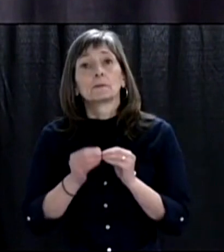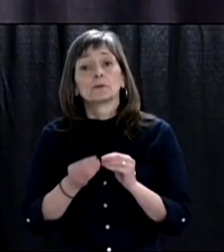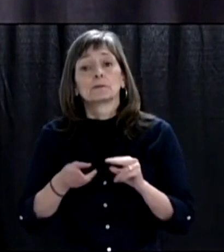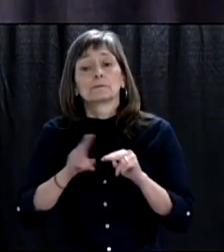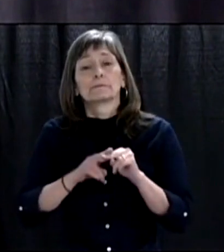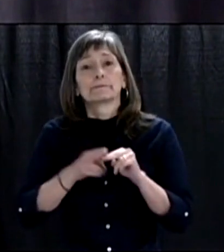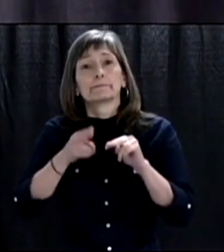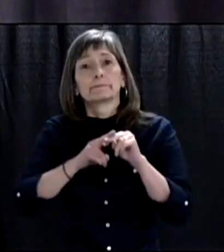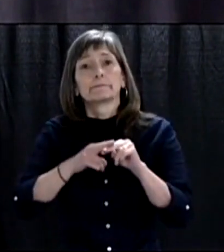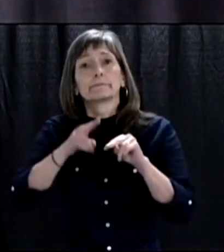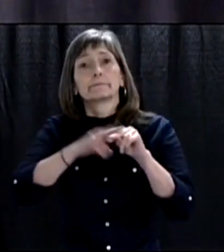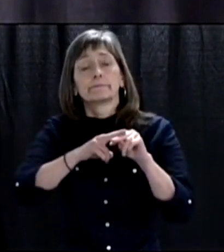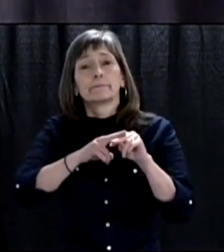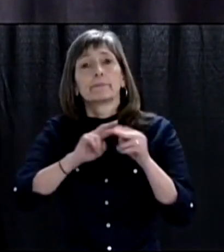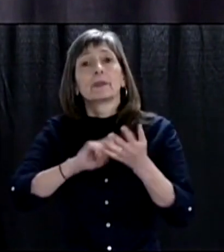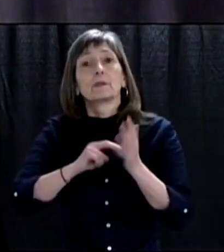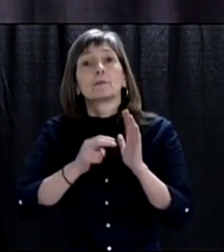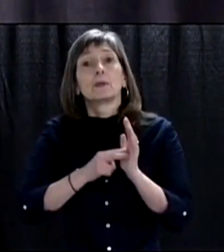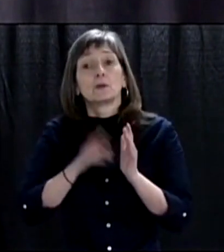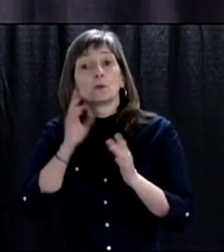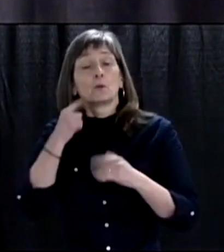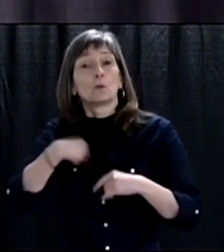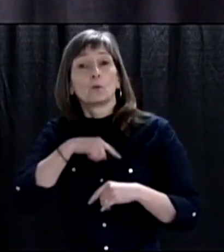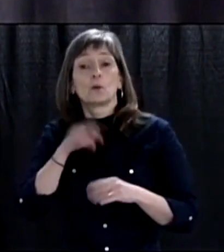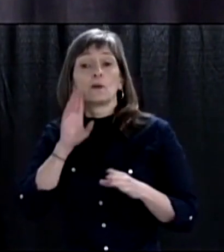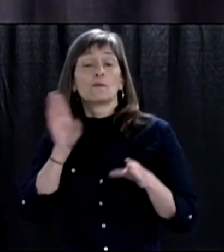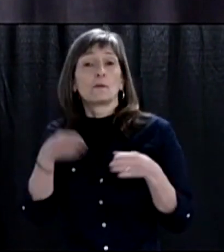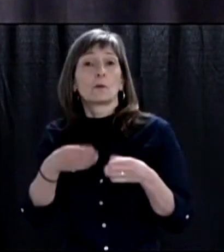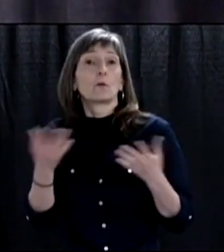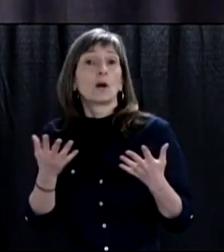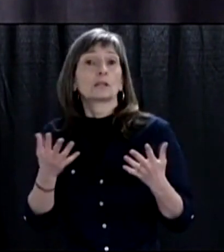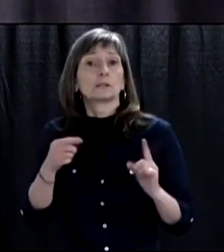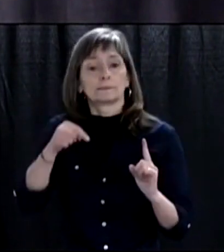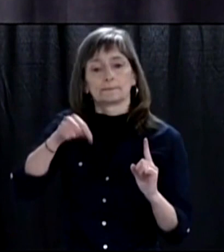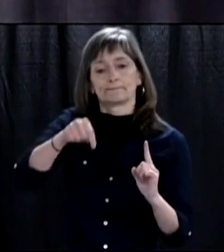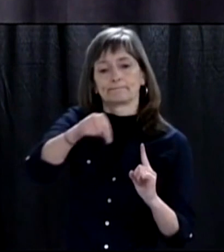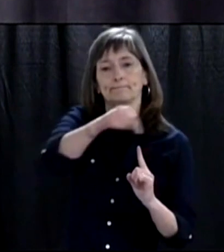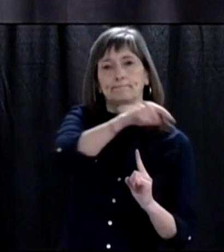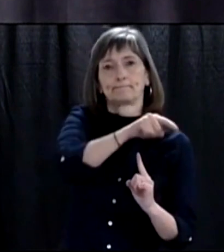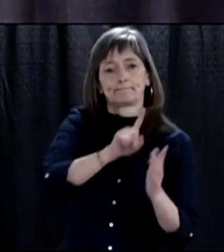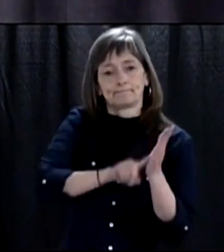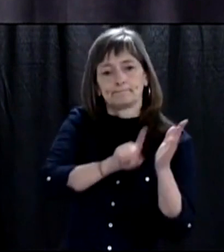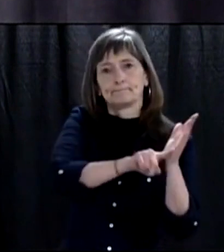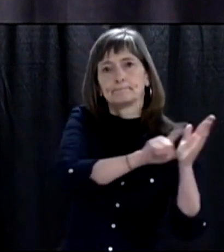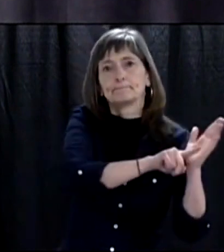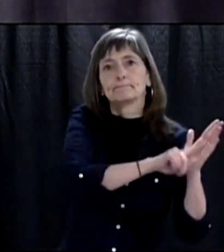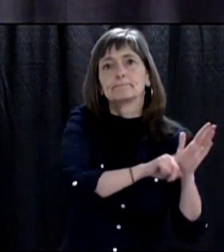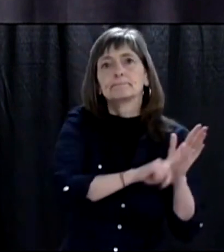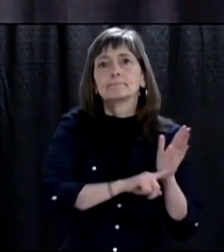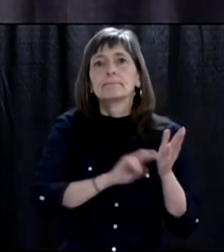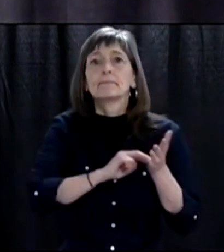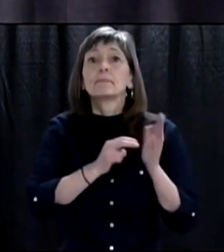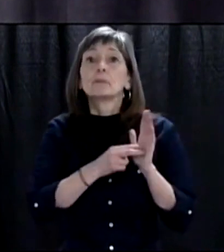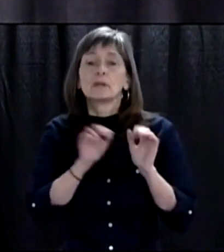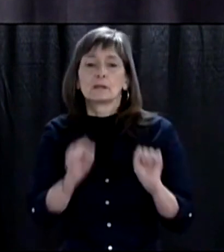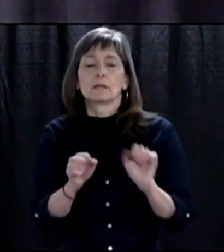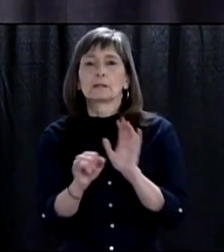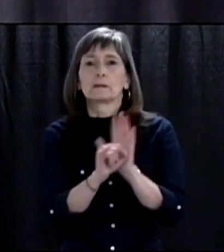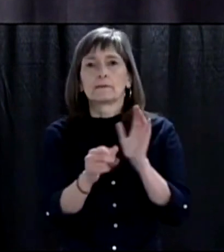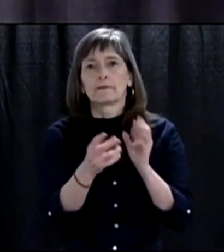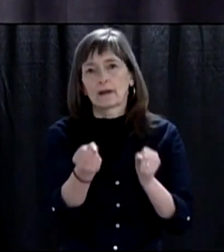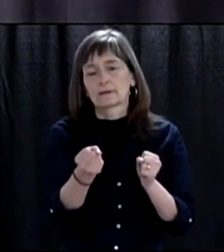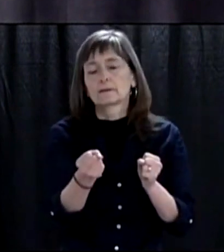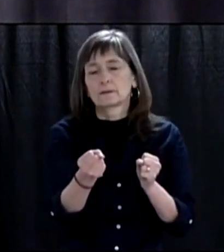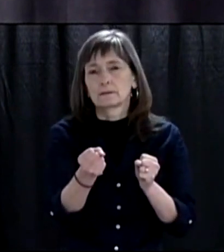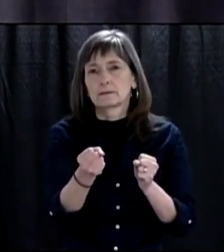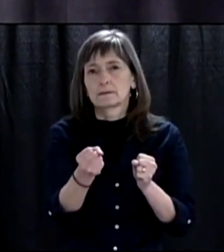the priority will be on contact tracing. This process helps us identify other cases and to prevent further spread of this